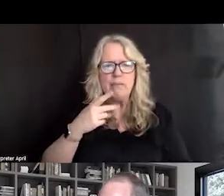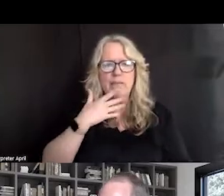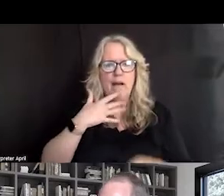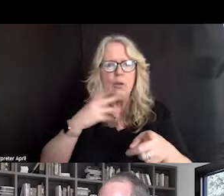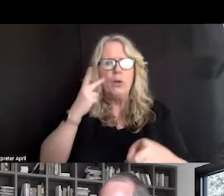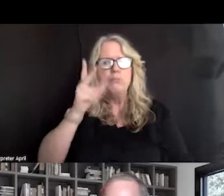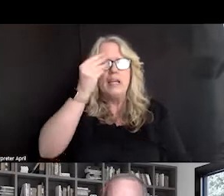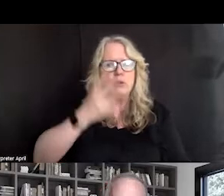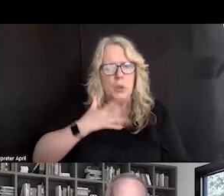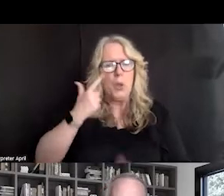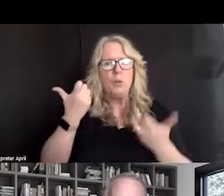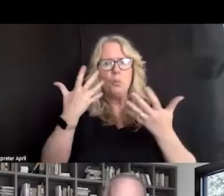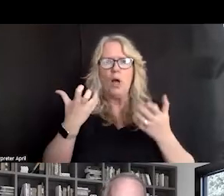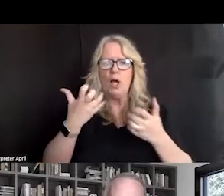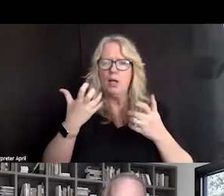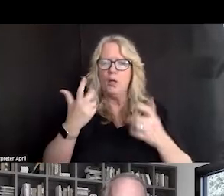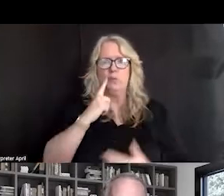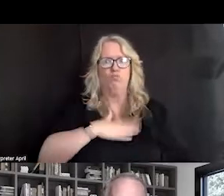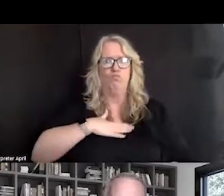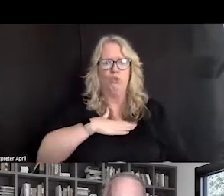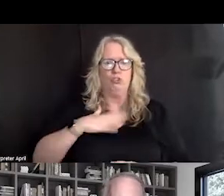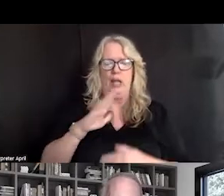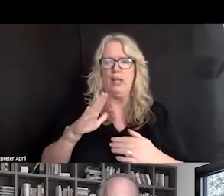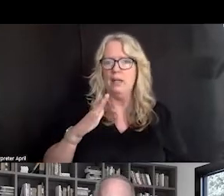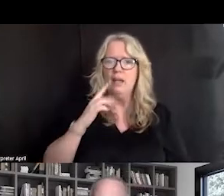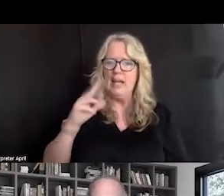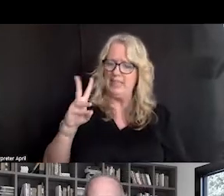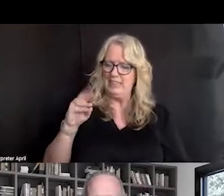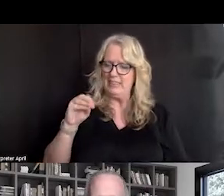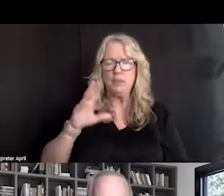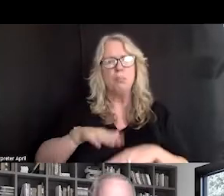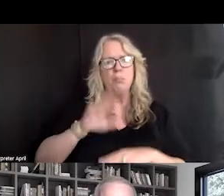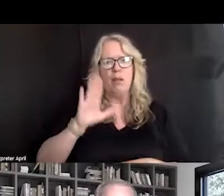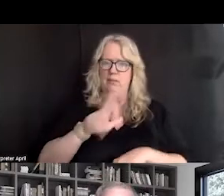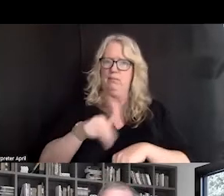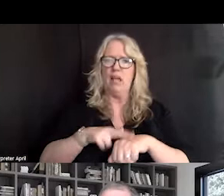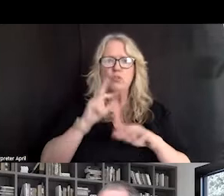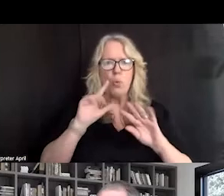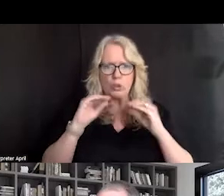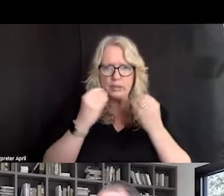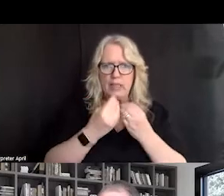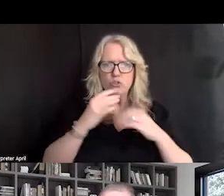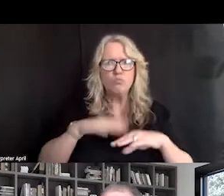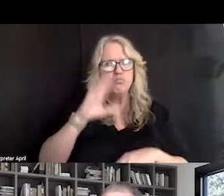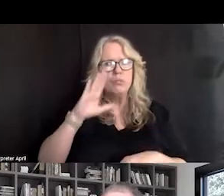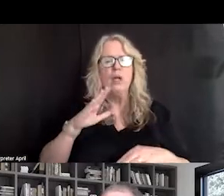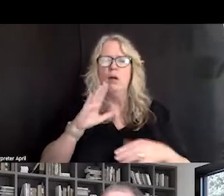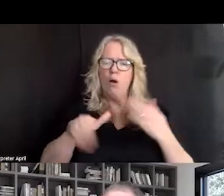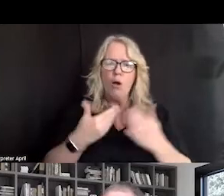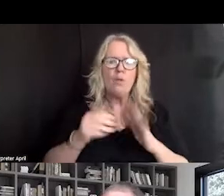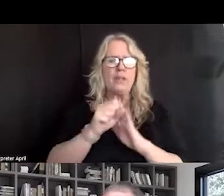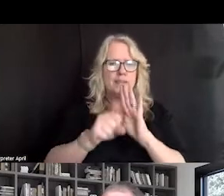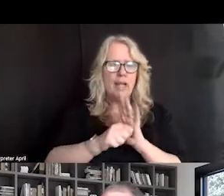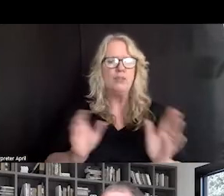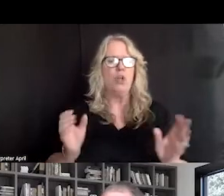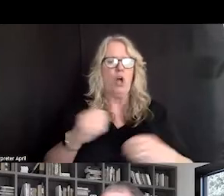us know. We do so appreciate our 60+ national organizations and all of the state's offices